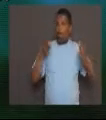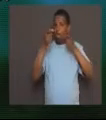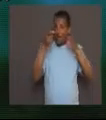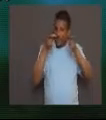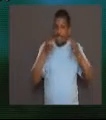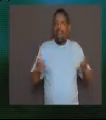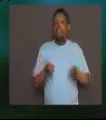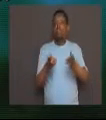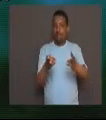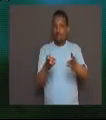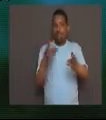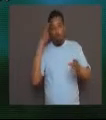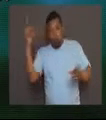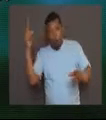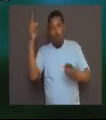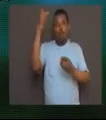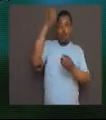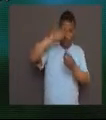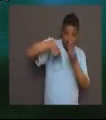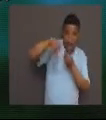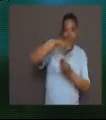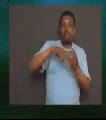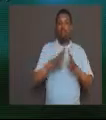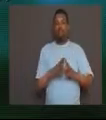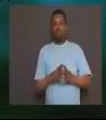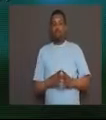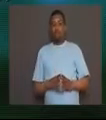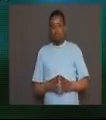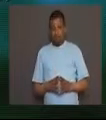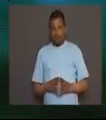management systems for the environment.